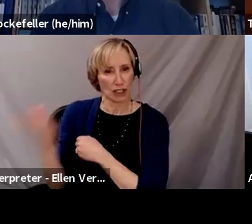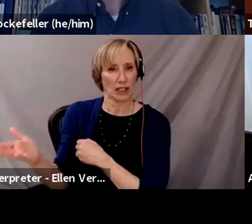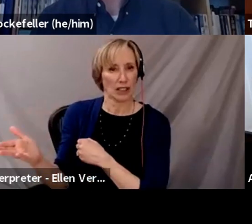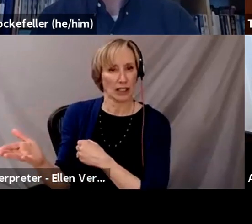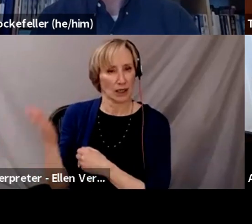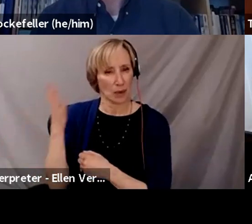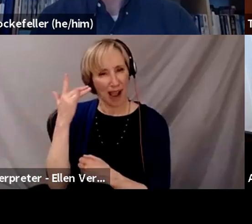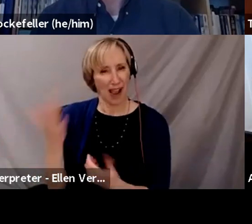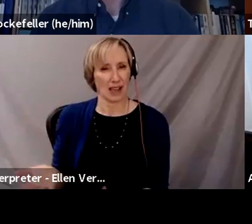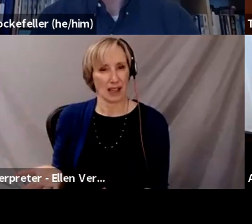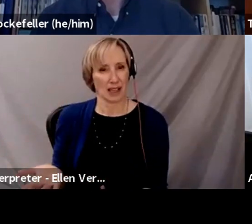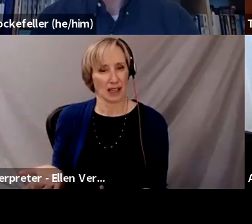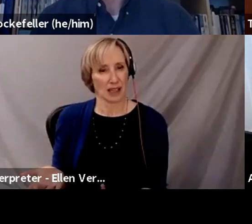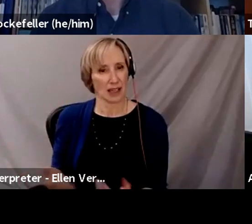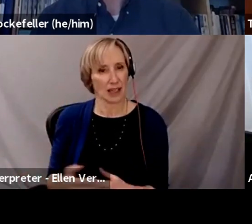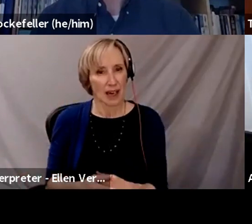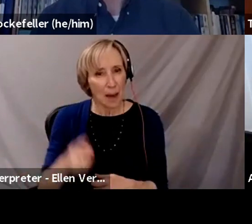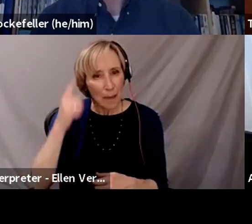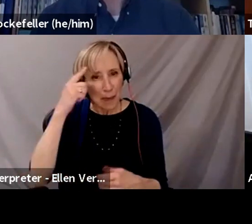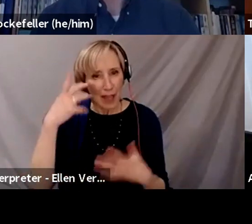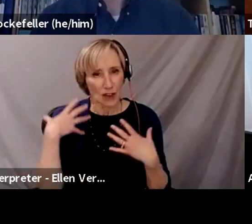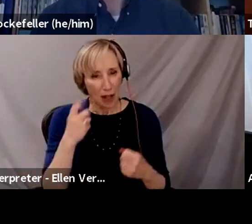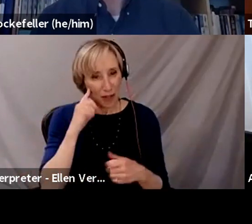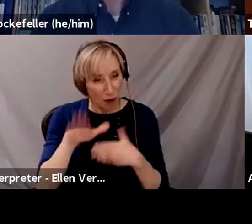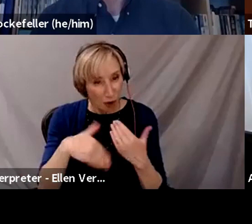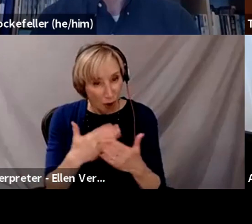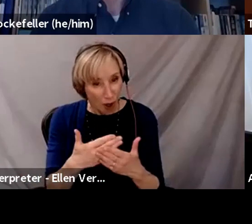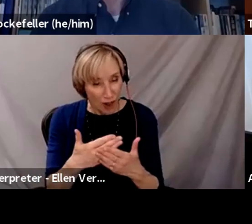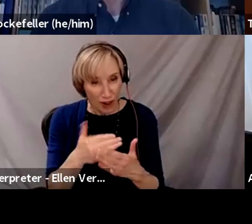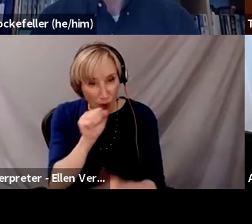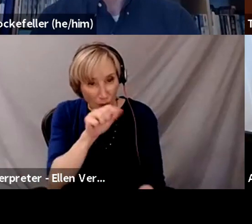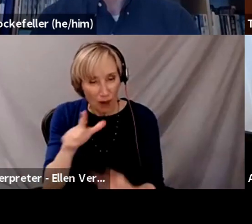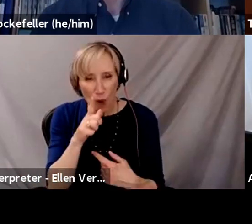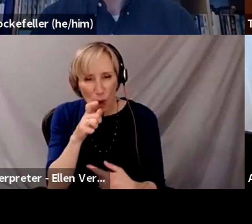seems like if there were